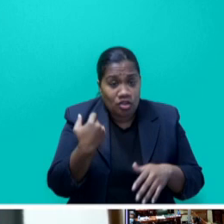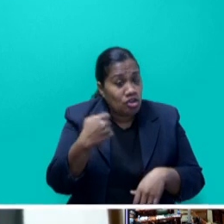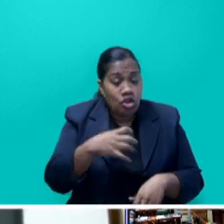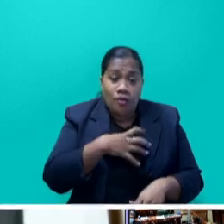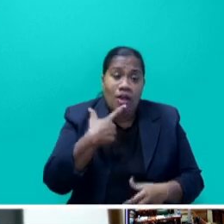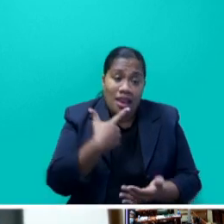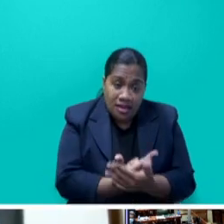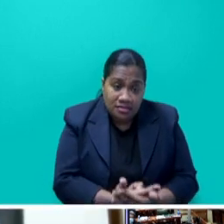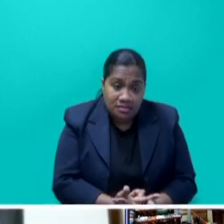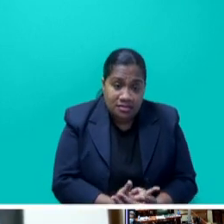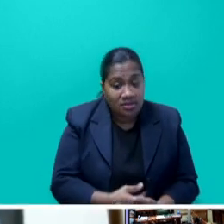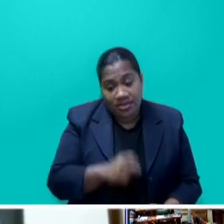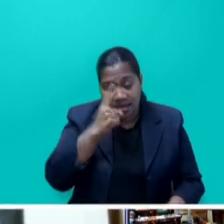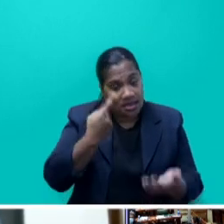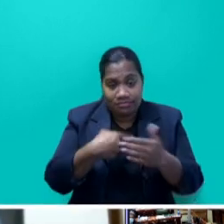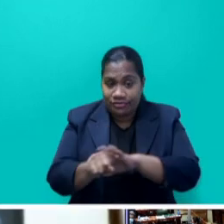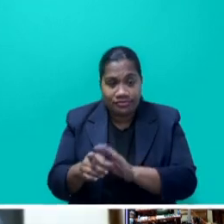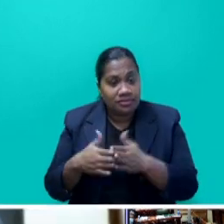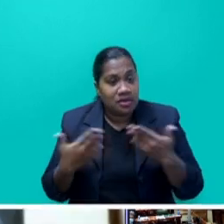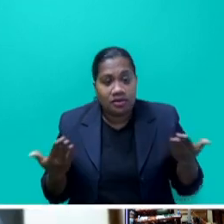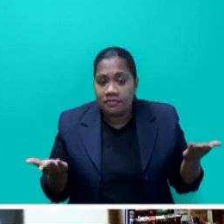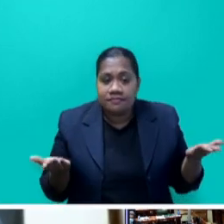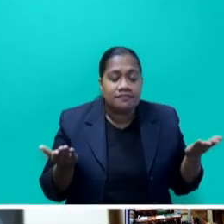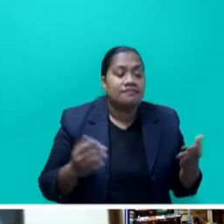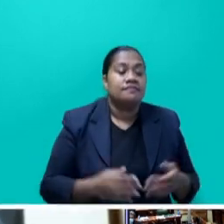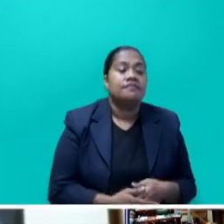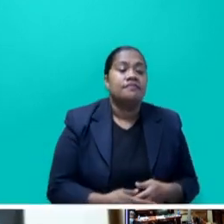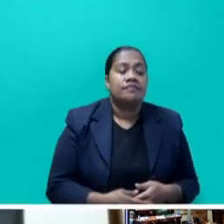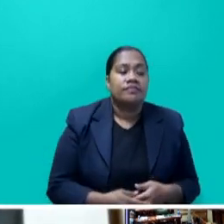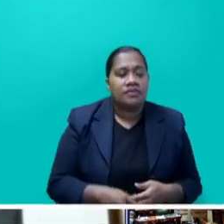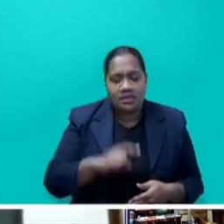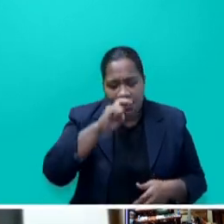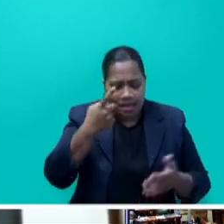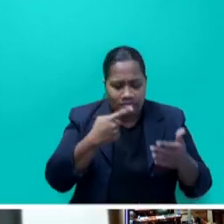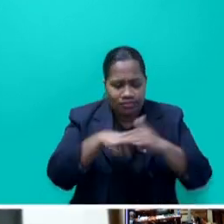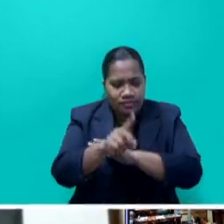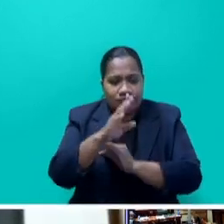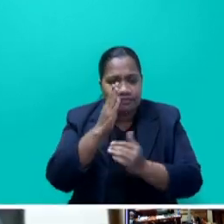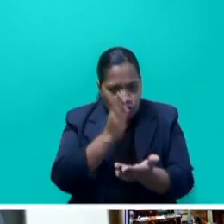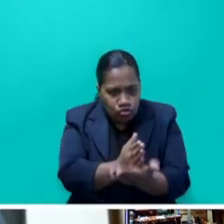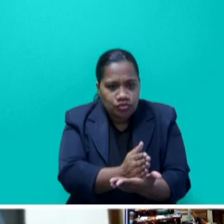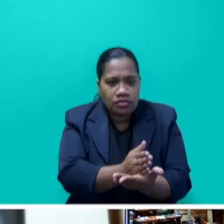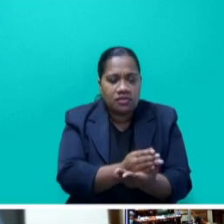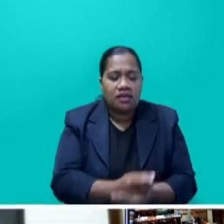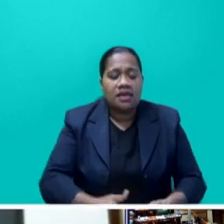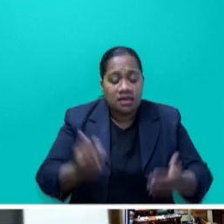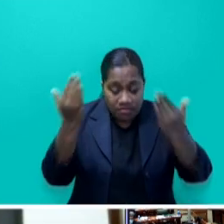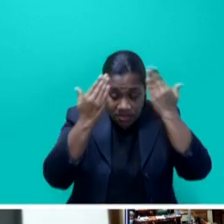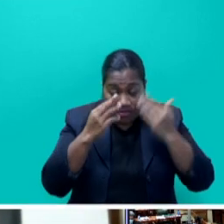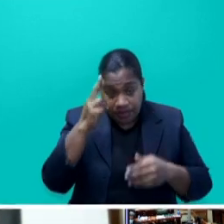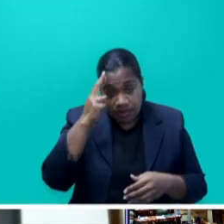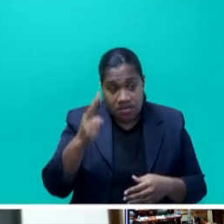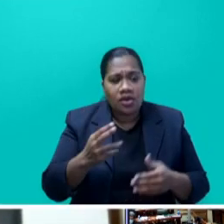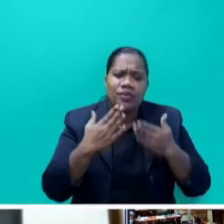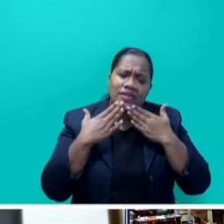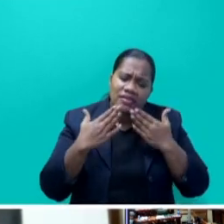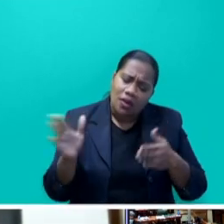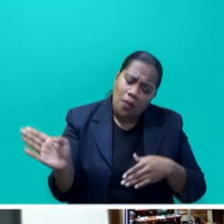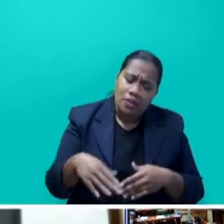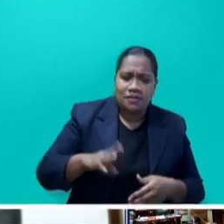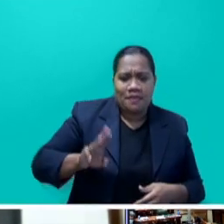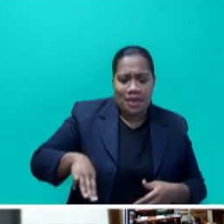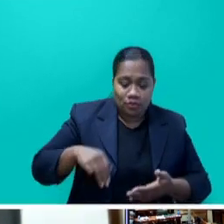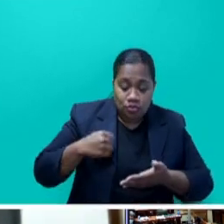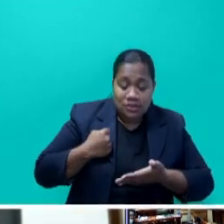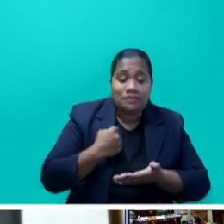can't escape it now, Mr. Speaker, sir. They can't escape the truth. Mr. Speaker, sir, I would thank all the members who supported the